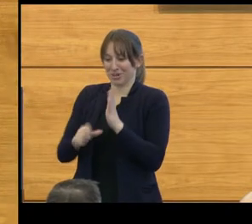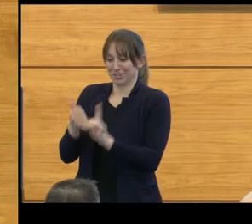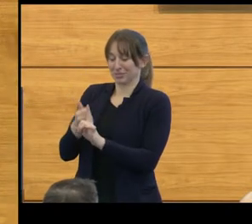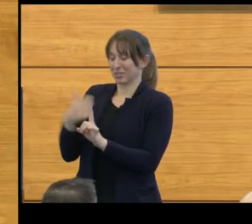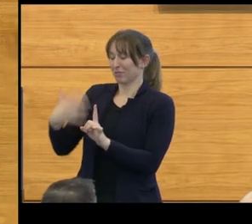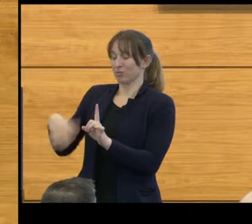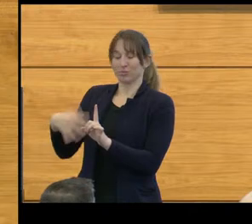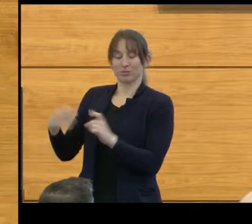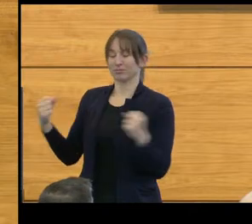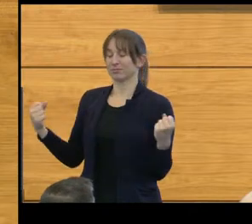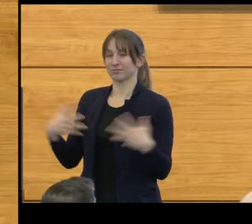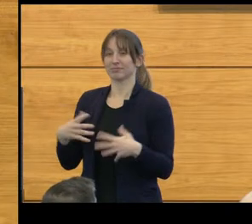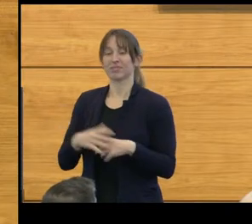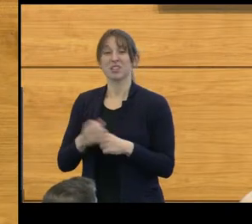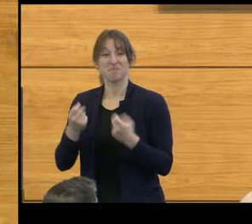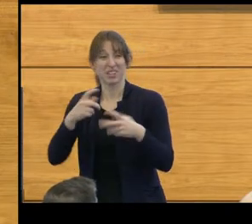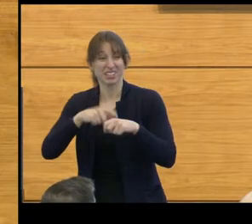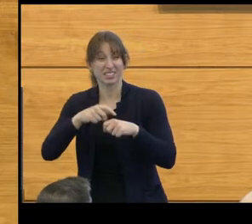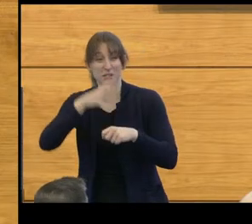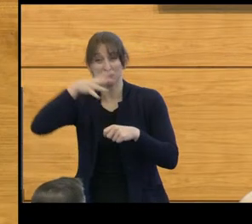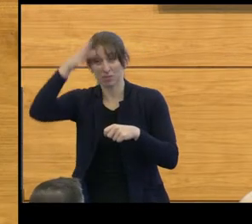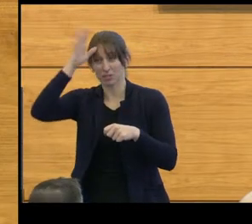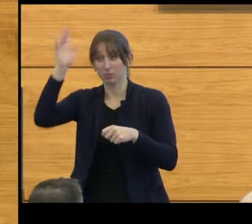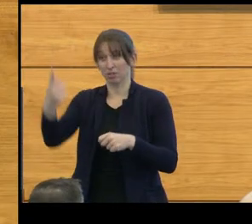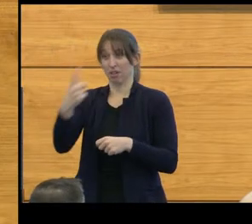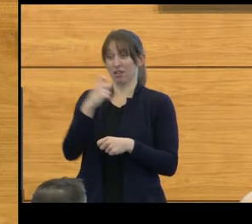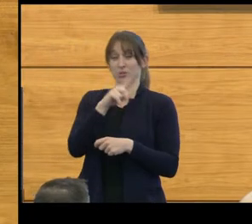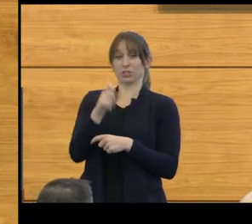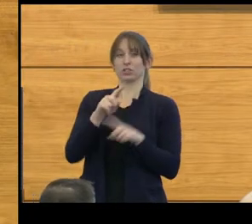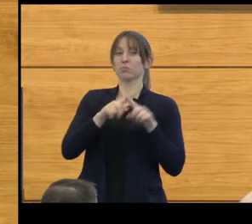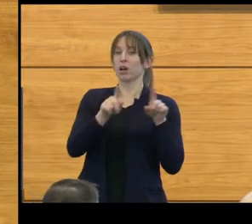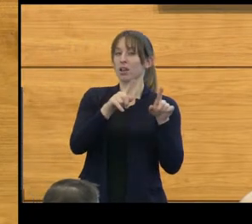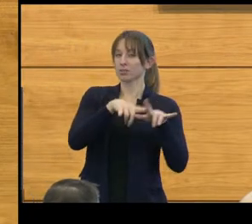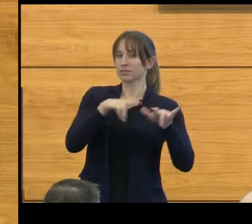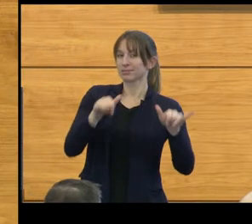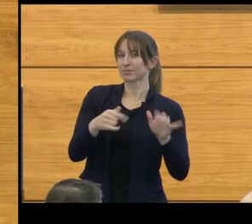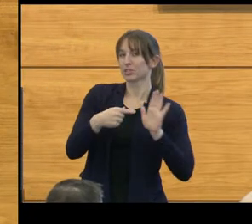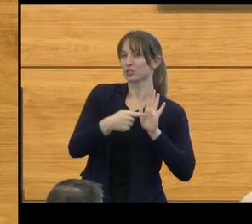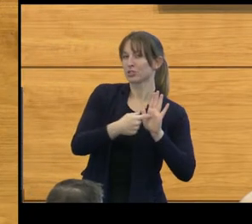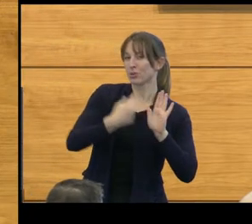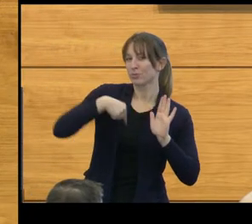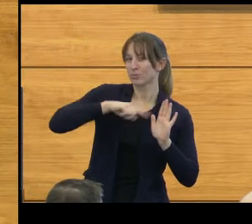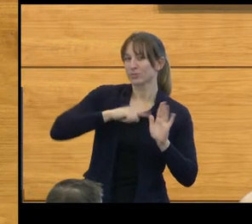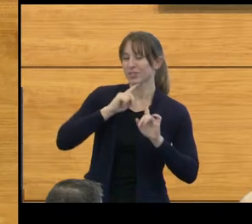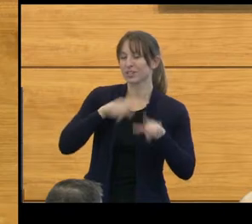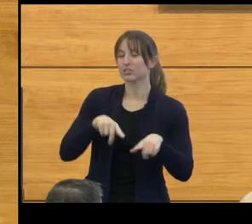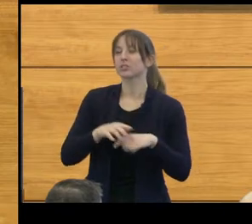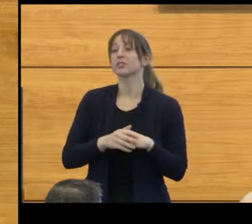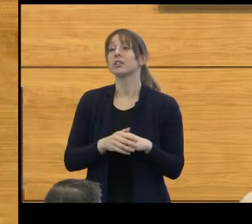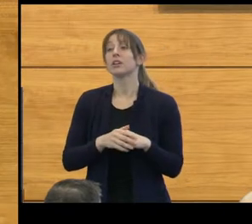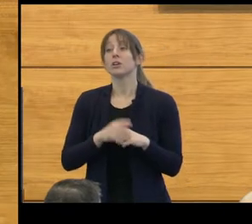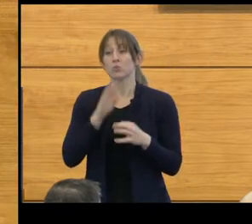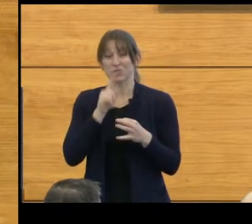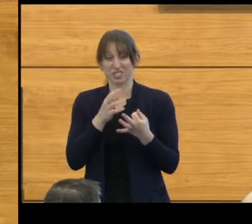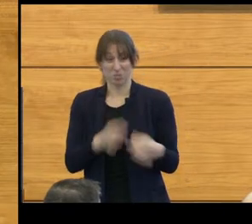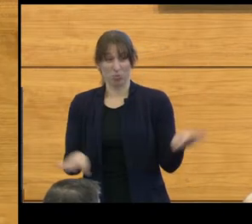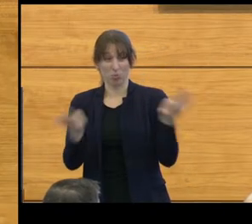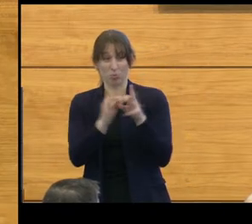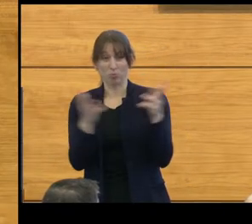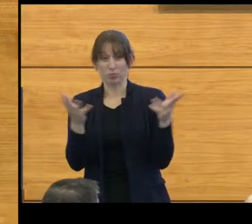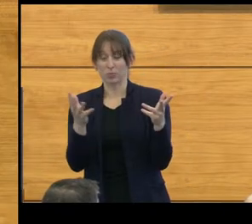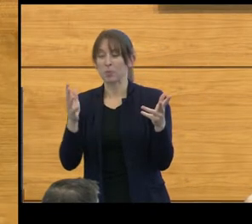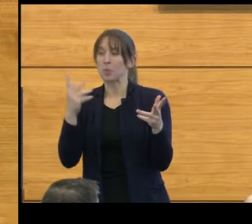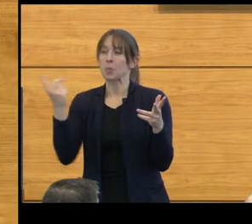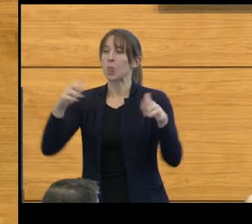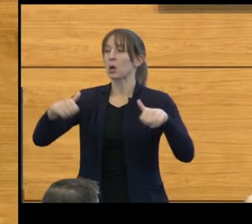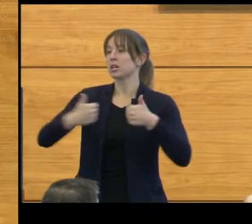questions, but sometimes they also show us the answer. And most importantly, they always challenge us to do better.